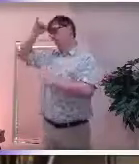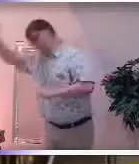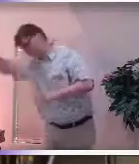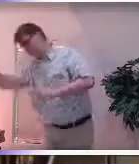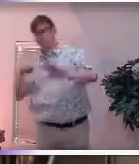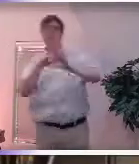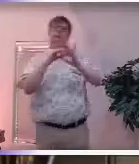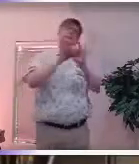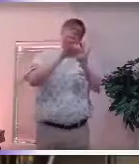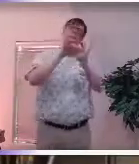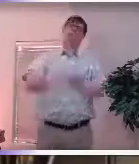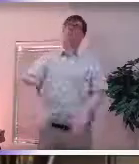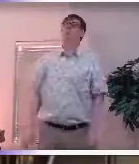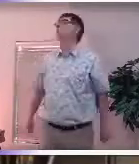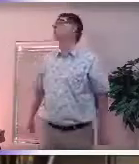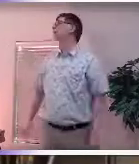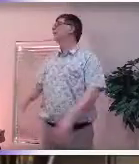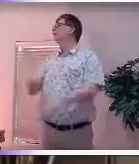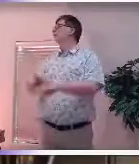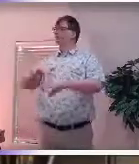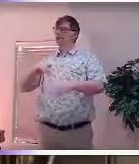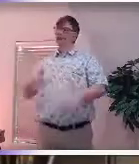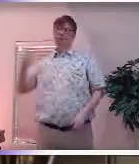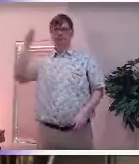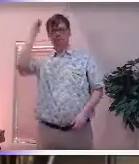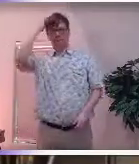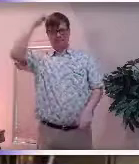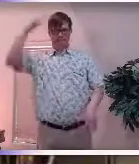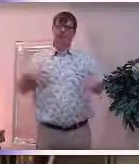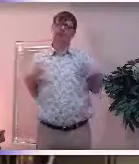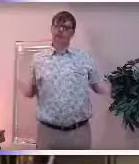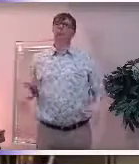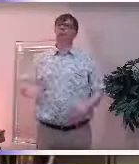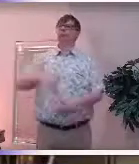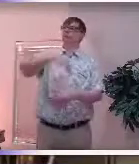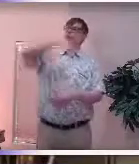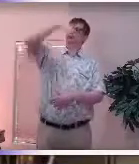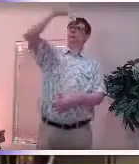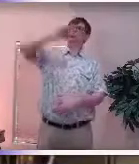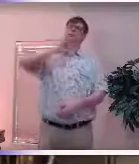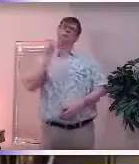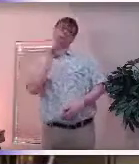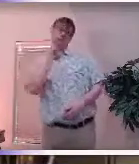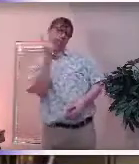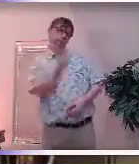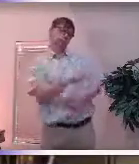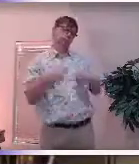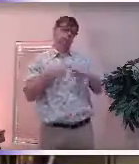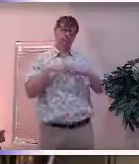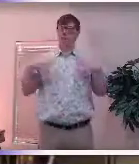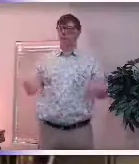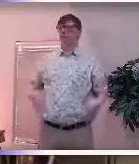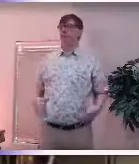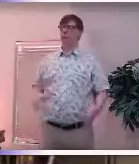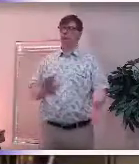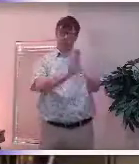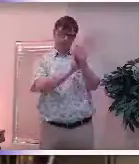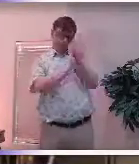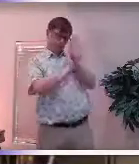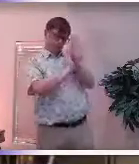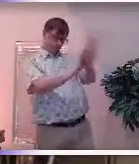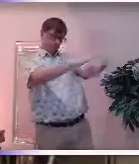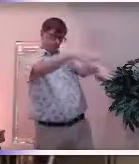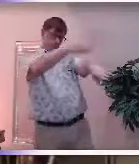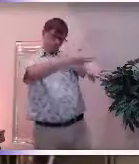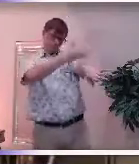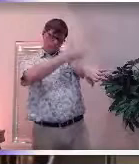things, you know, on mind, body, and spirit. And regarding our body's immune systems,